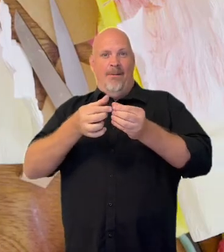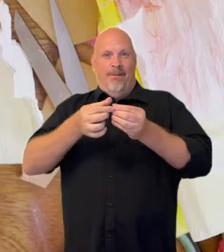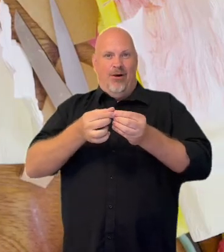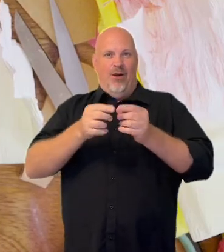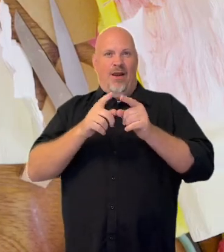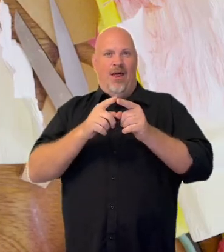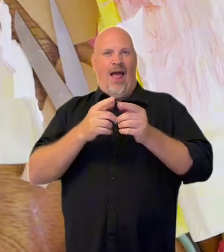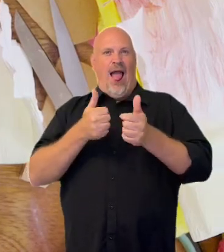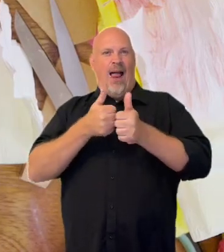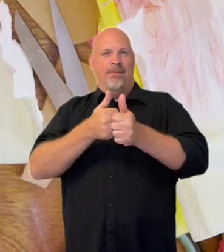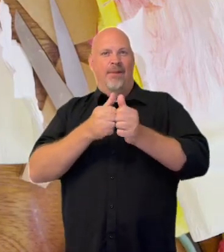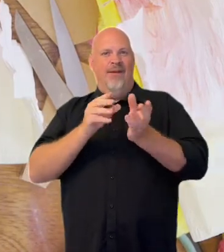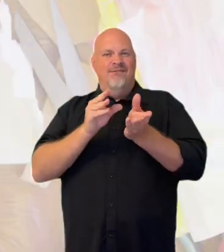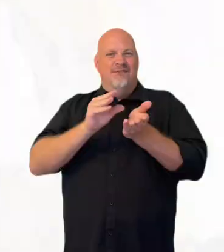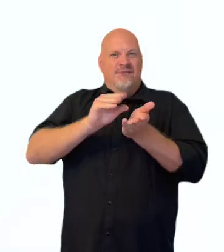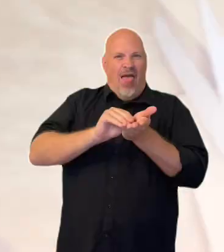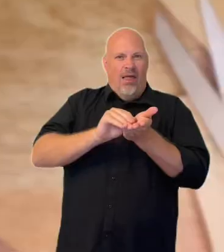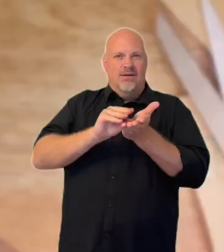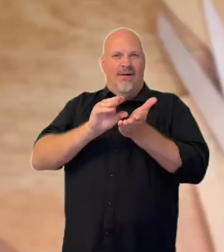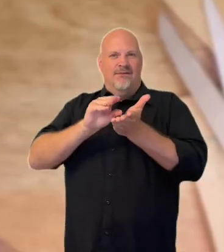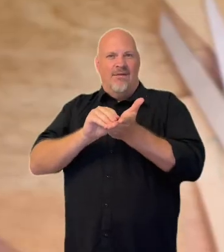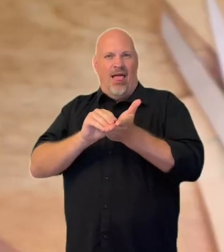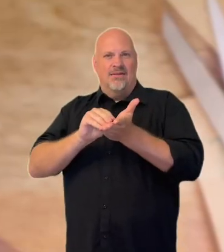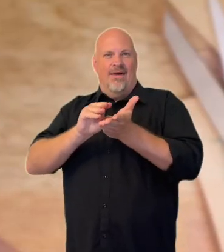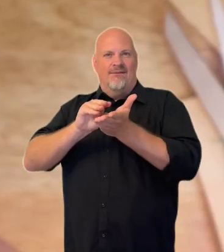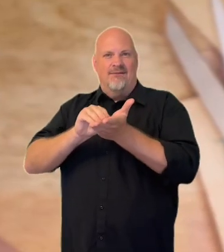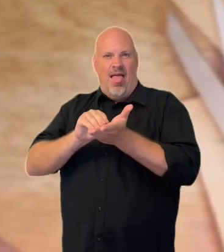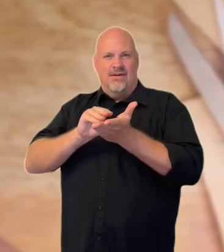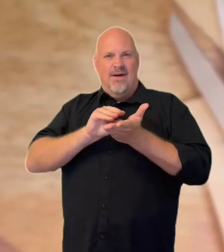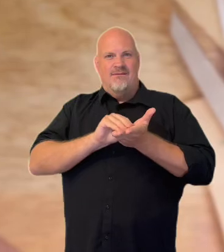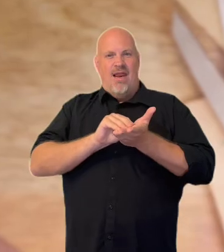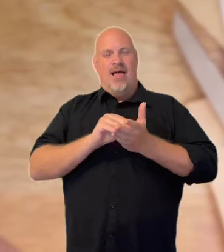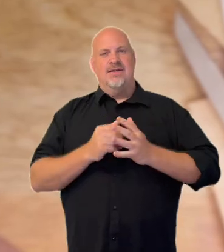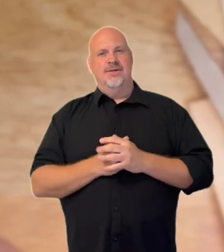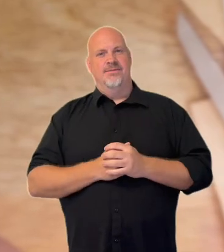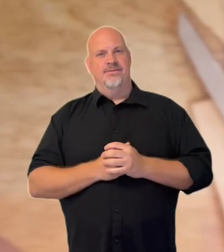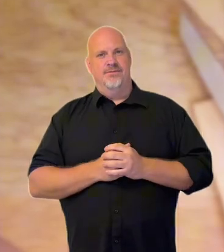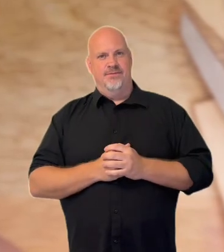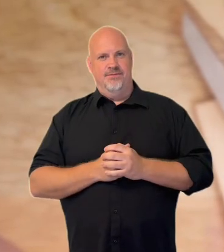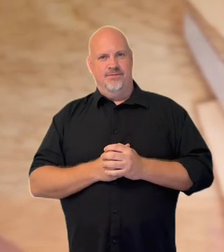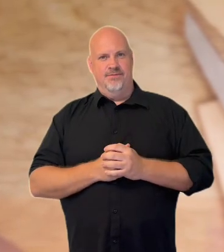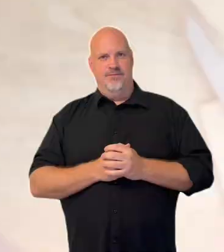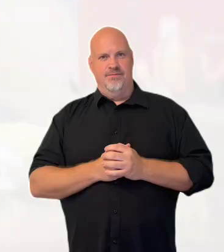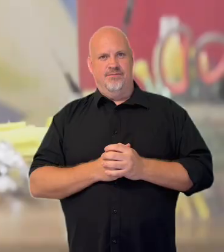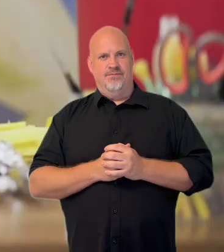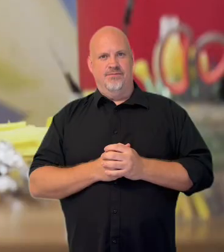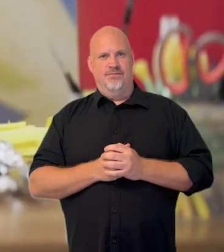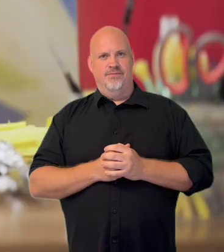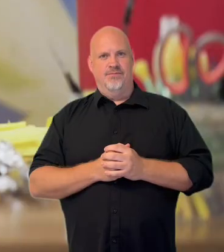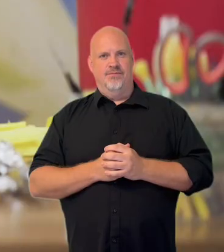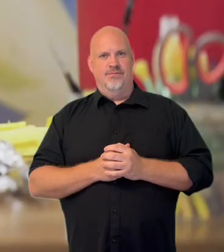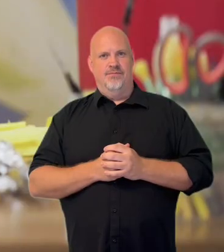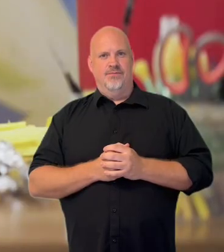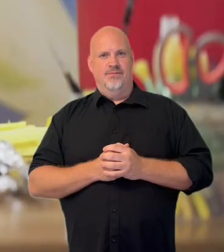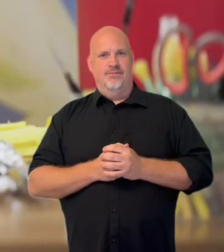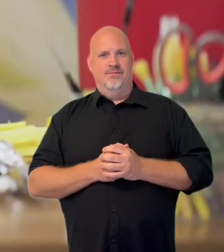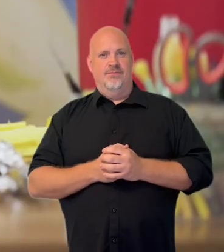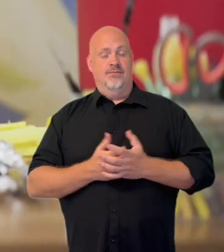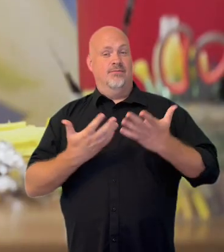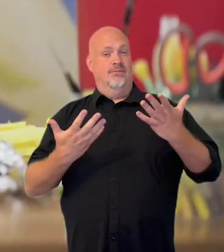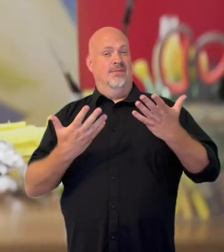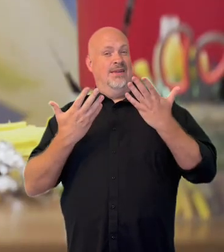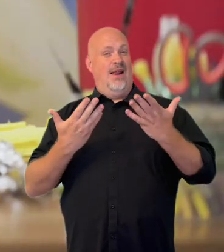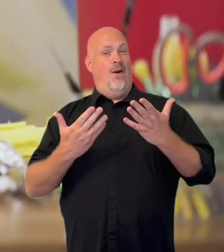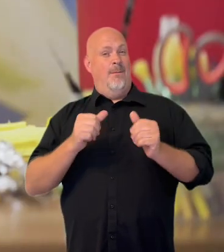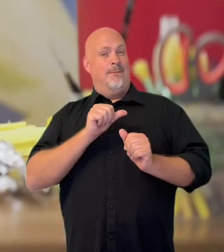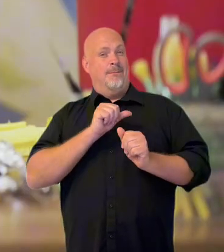So now, as one of the best bits, we can now bring our flower to life and assemble it all. So I've got some